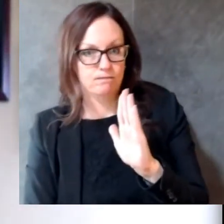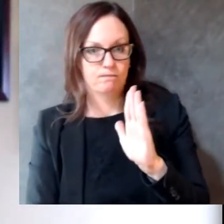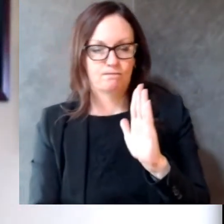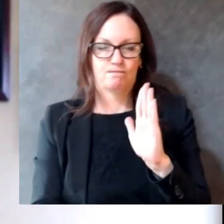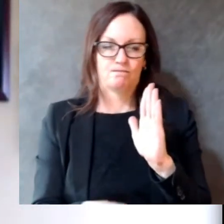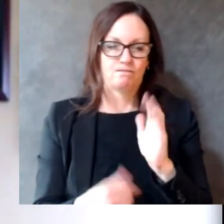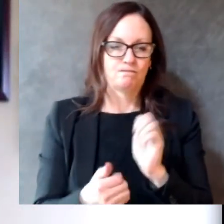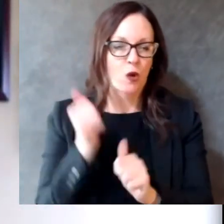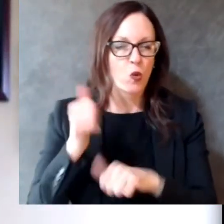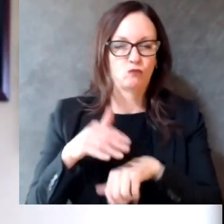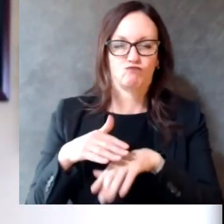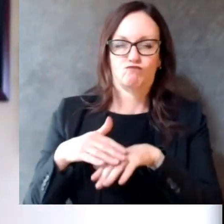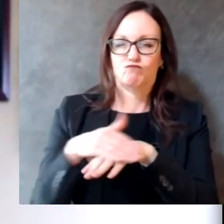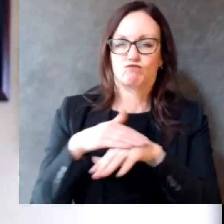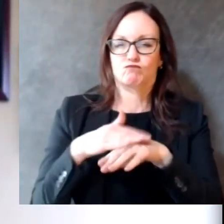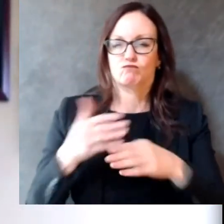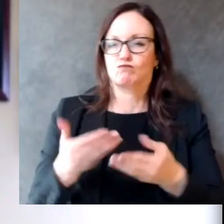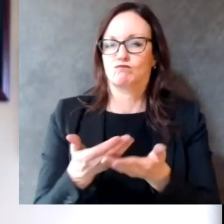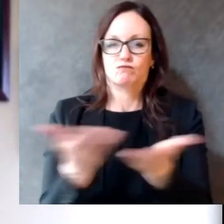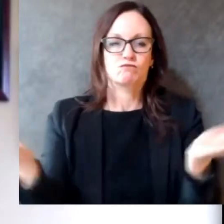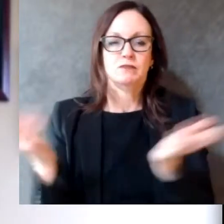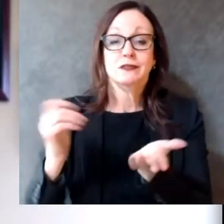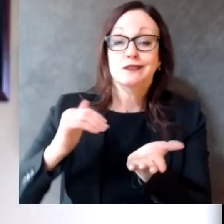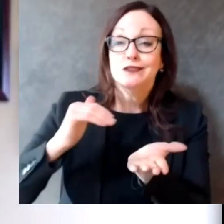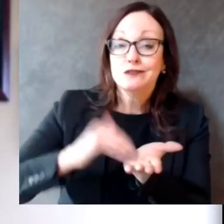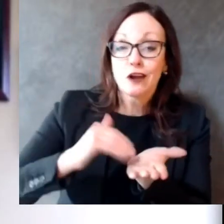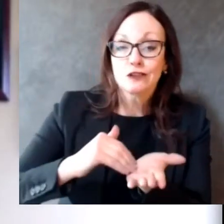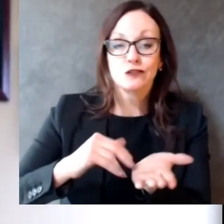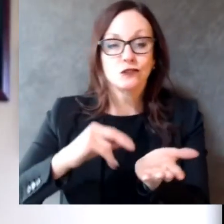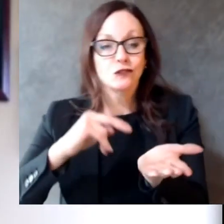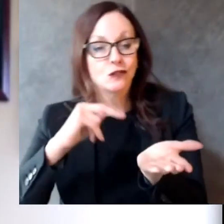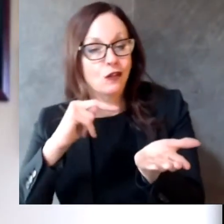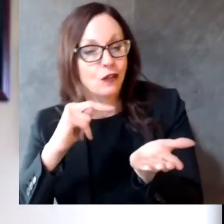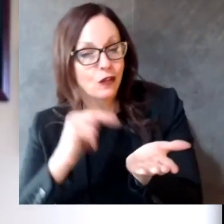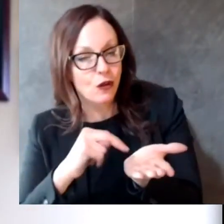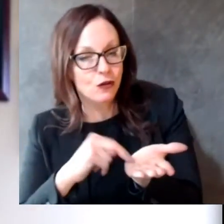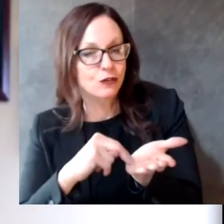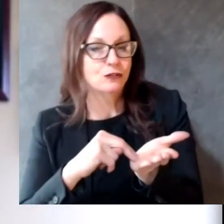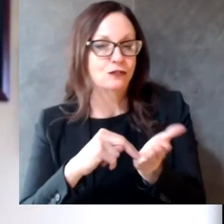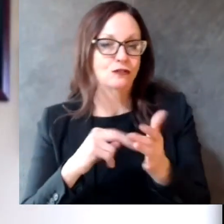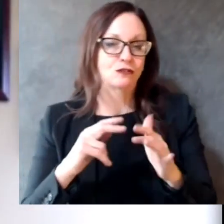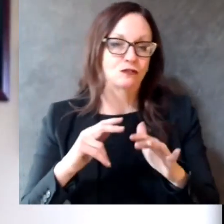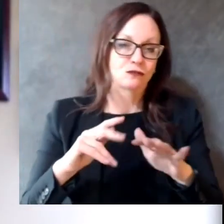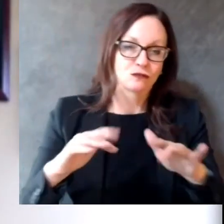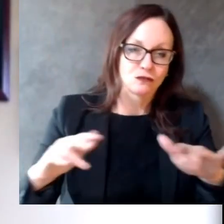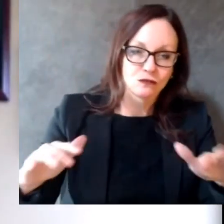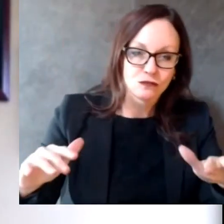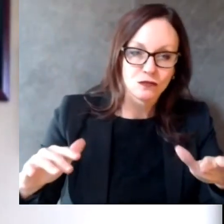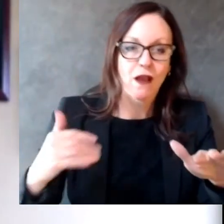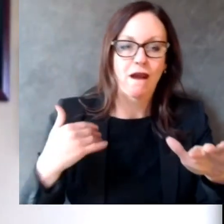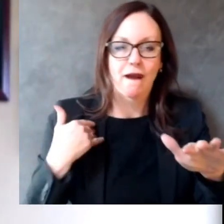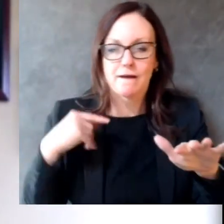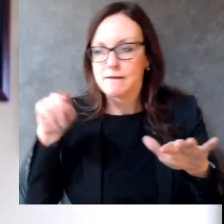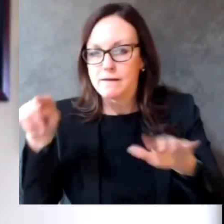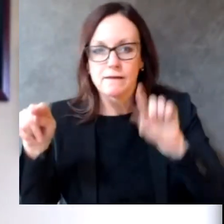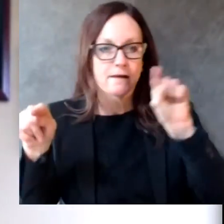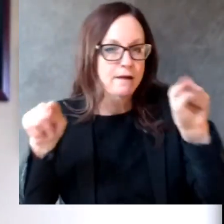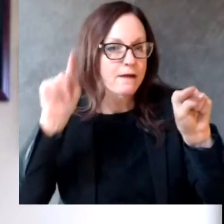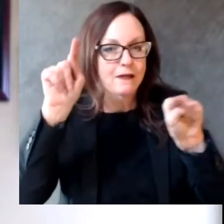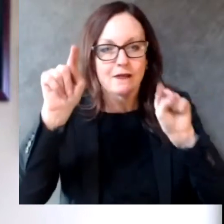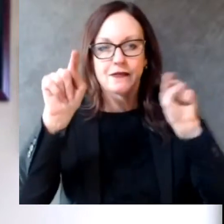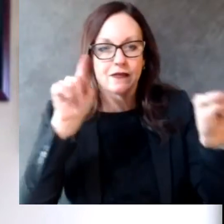medical field is that the process worked the way that we would hope that it would. Is the pause allowed